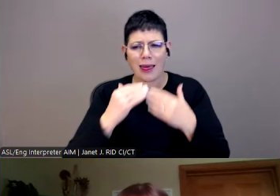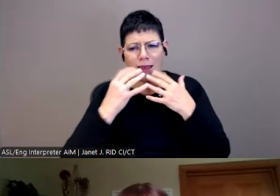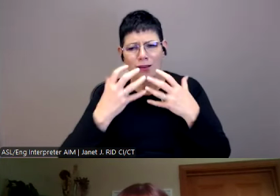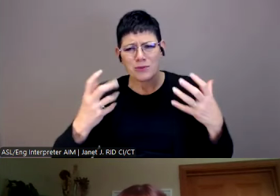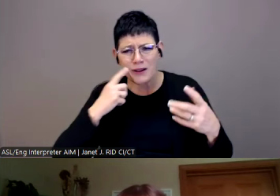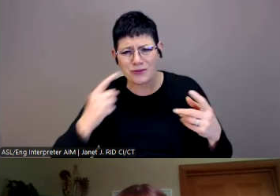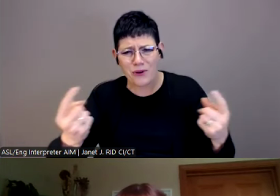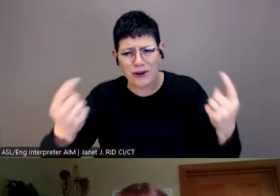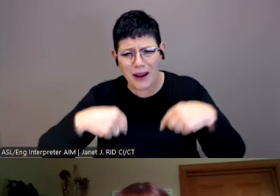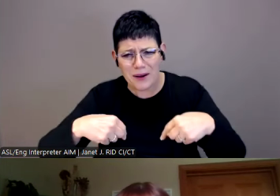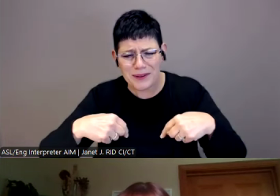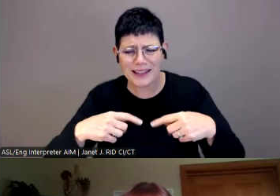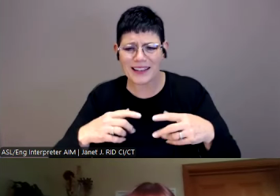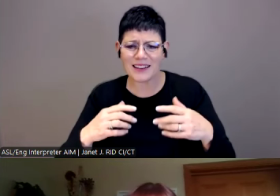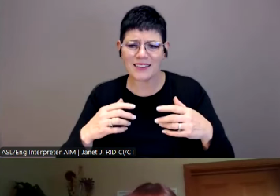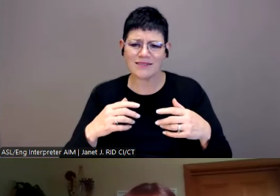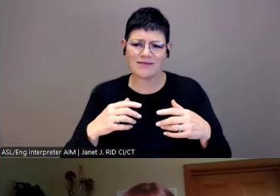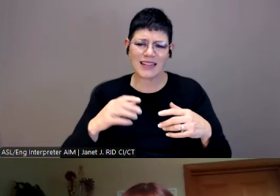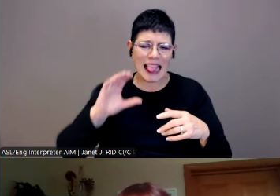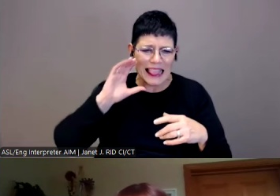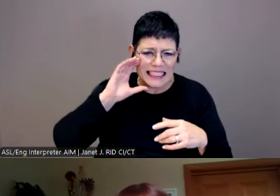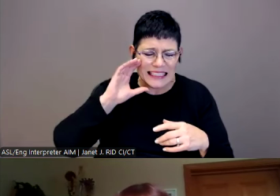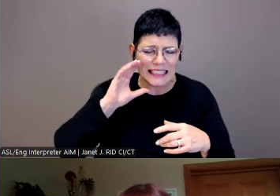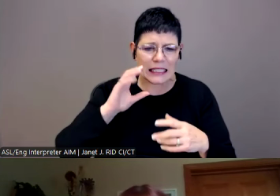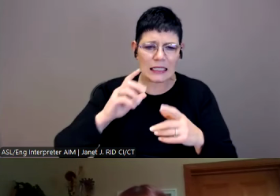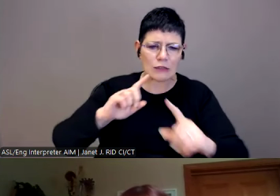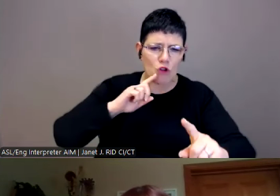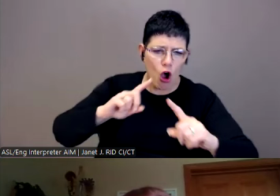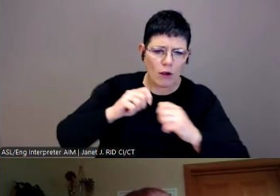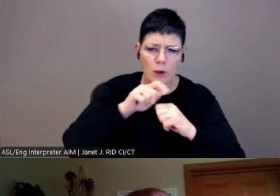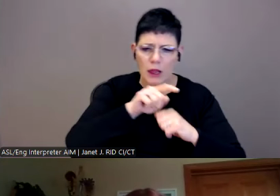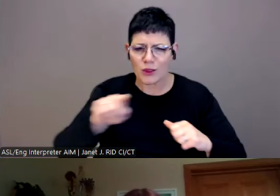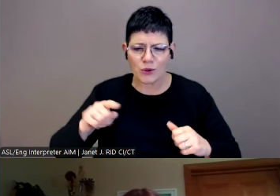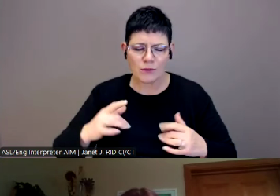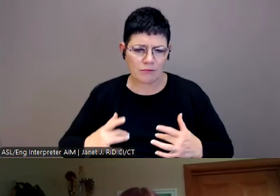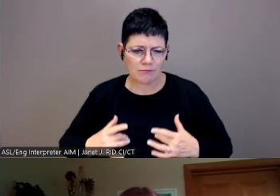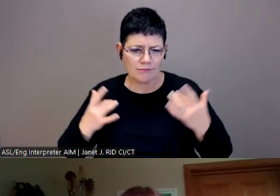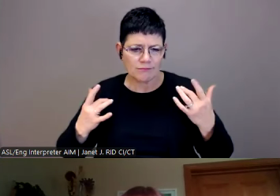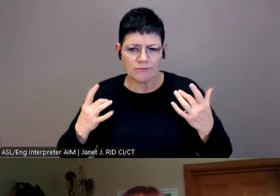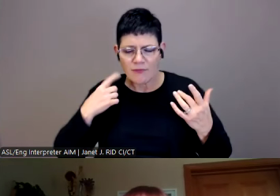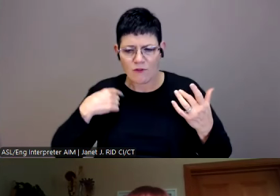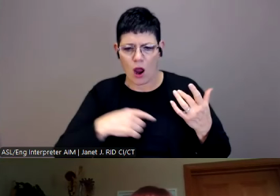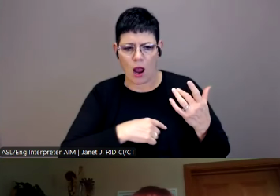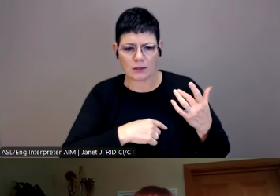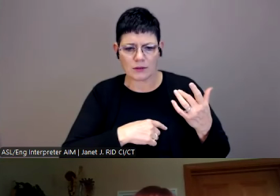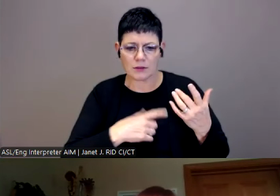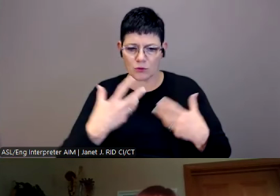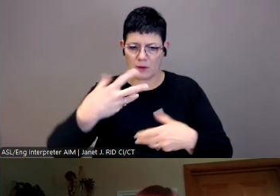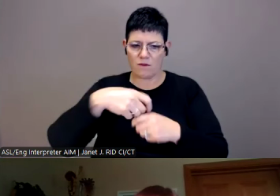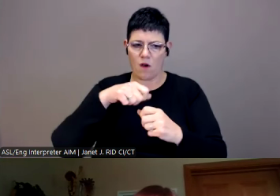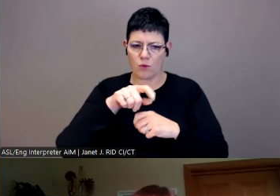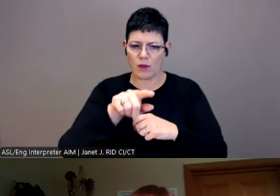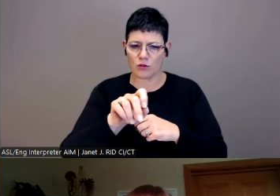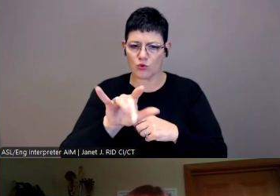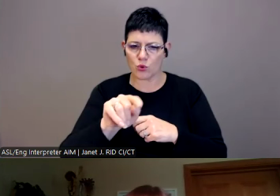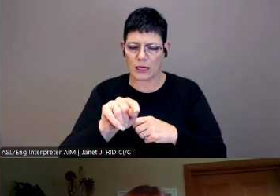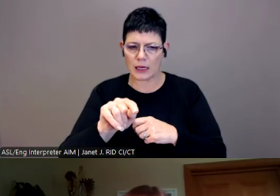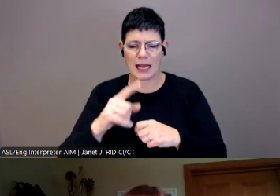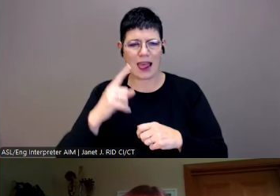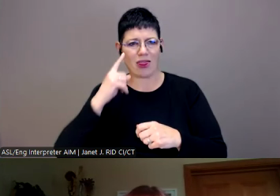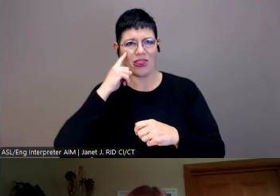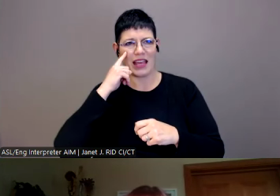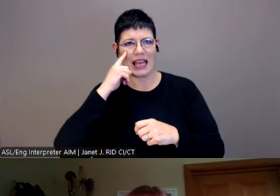the opportunity to talk about this. It was really a joy. Maybe I can speak for all of us to work on the toolkit and to try to think through the puzzle